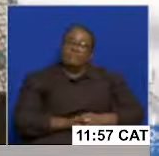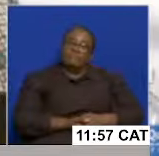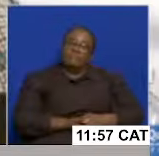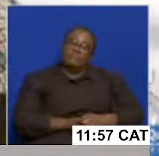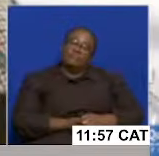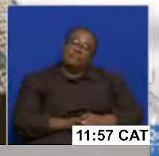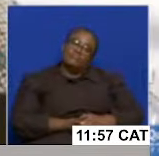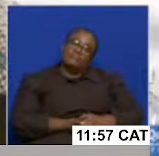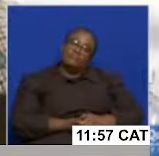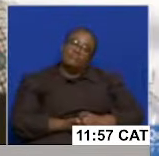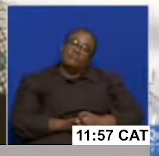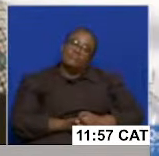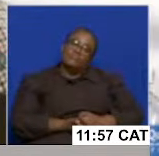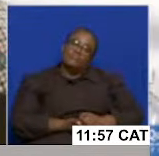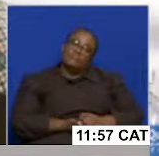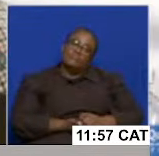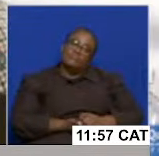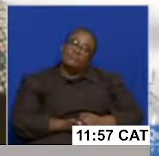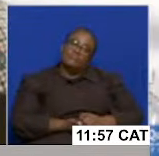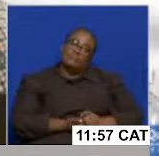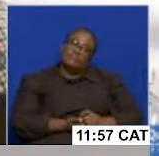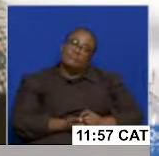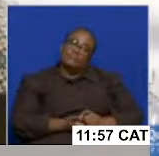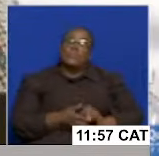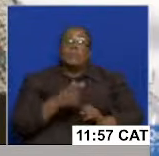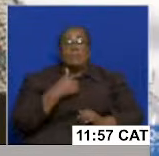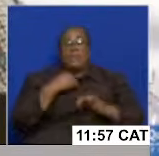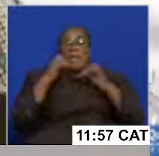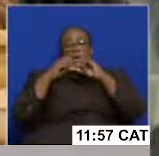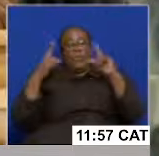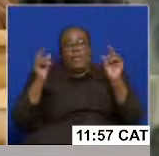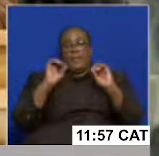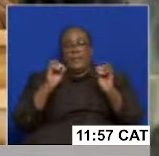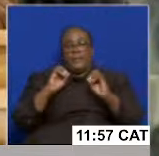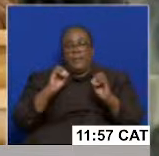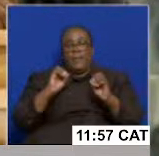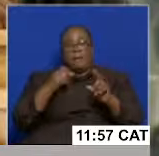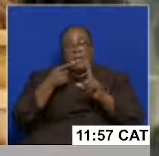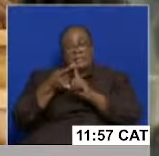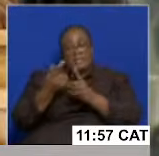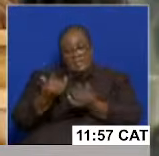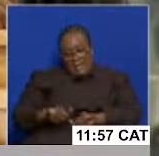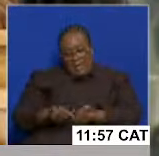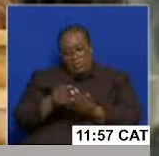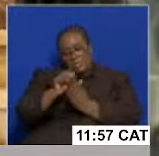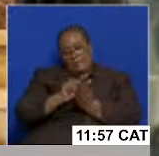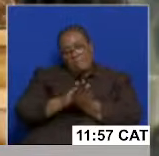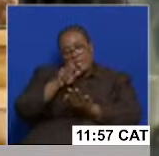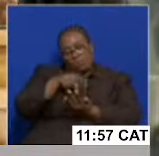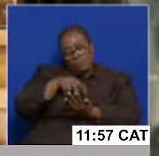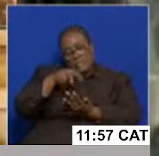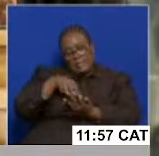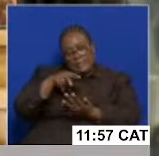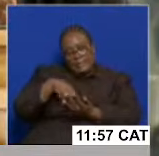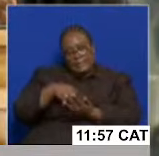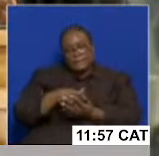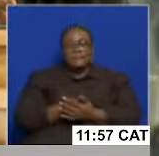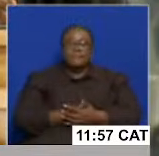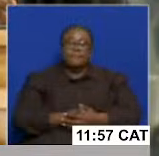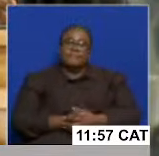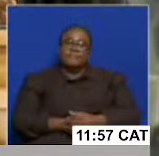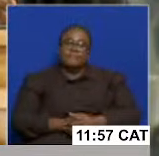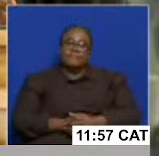I was not aware until I read the statement now. Until you read it right now. Yes.